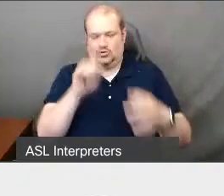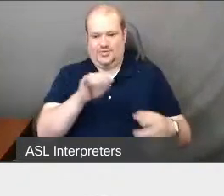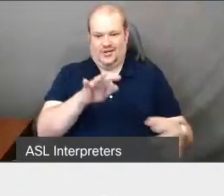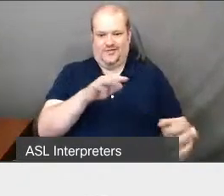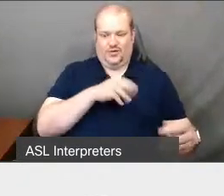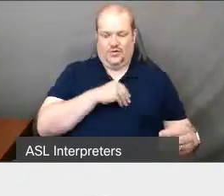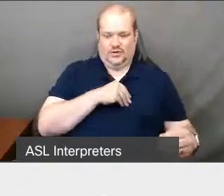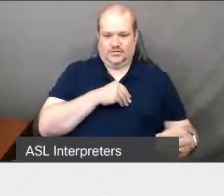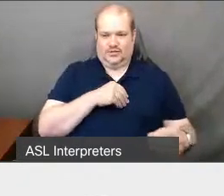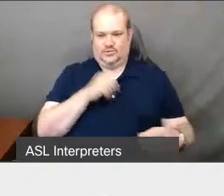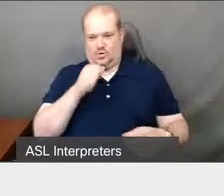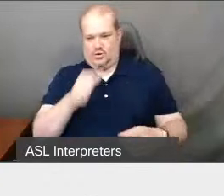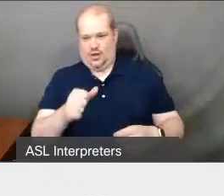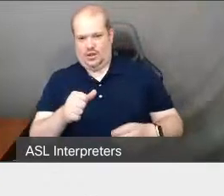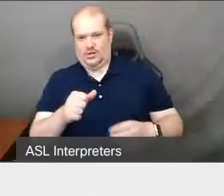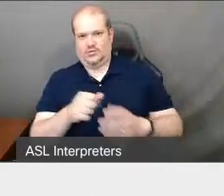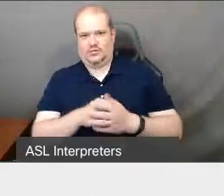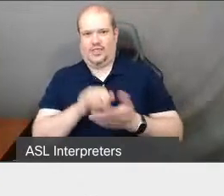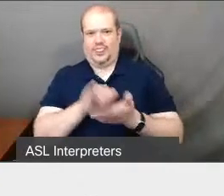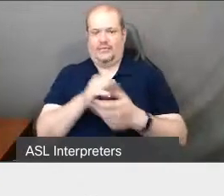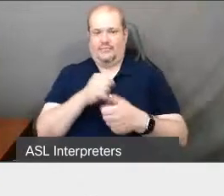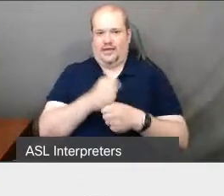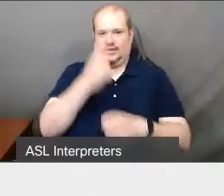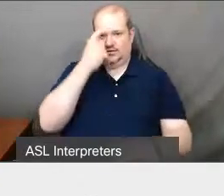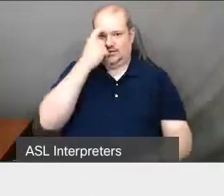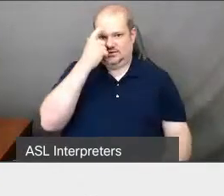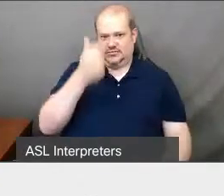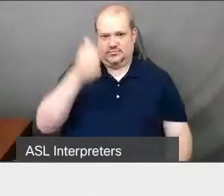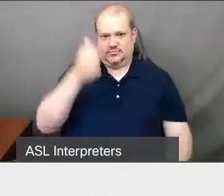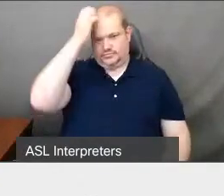or not an annexation. That makes more sense.